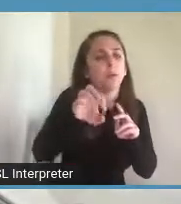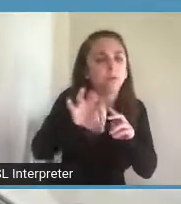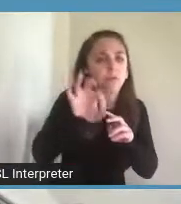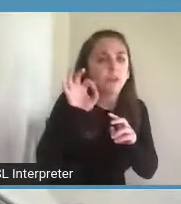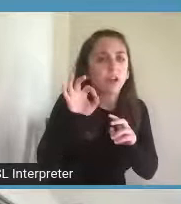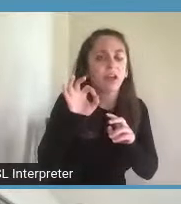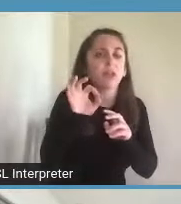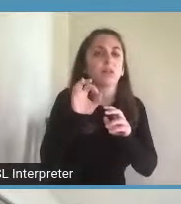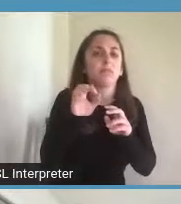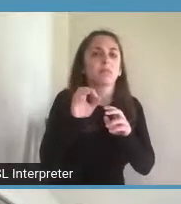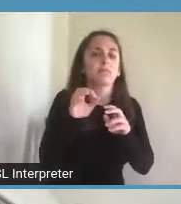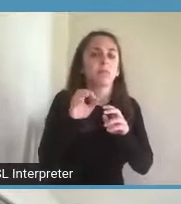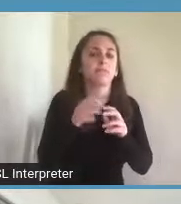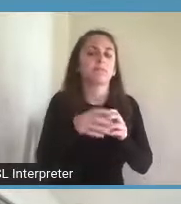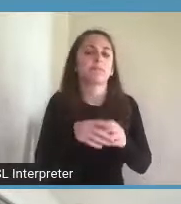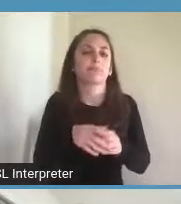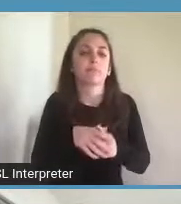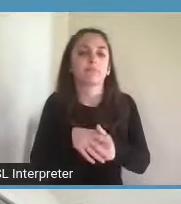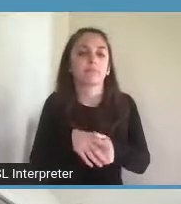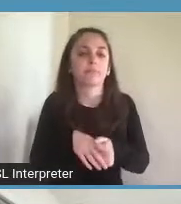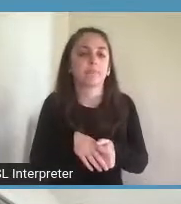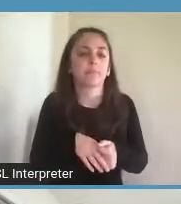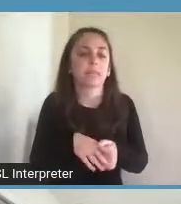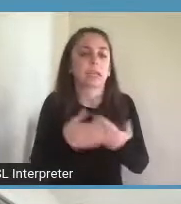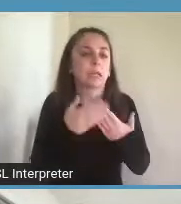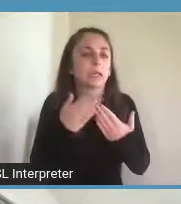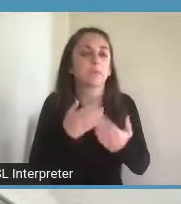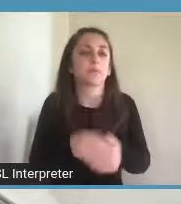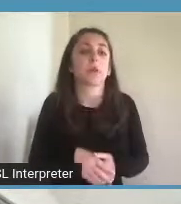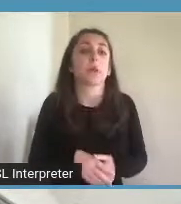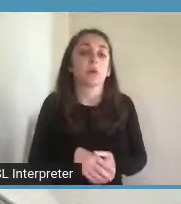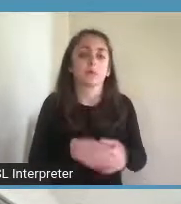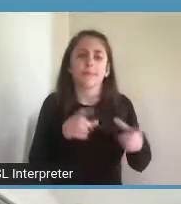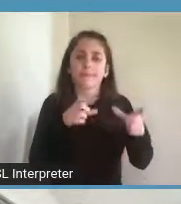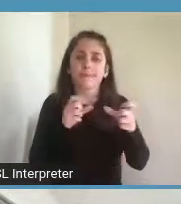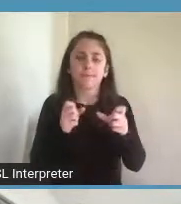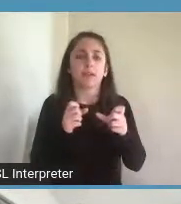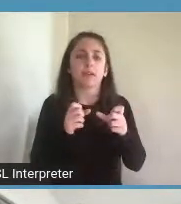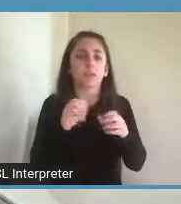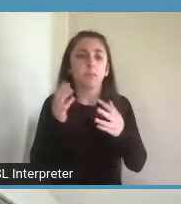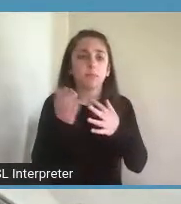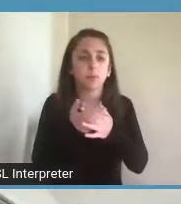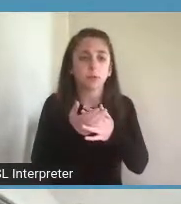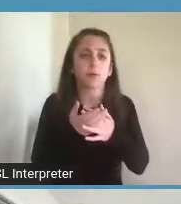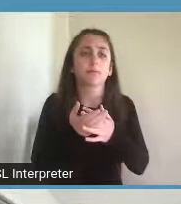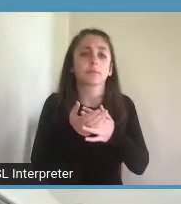that. Okay, I'm going to take a quick break here.